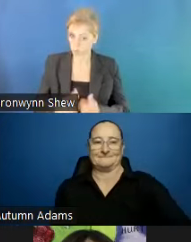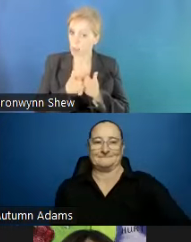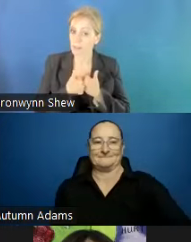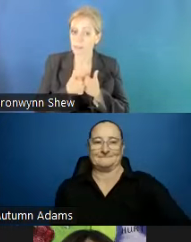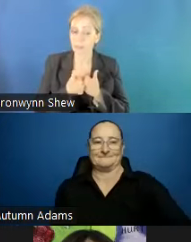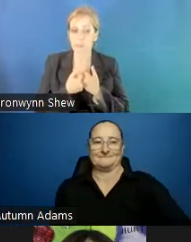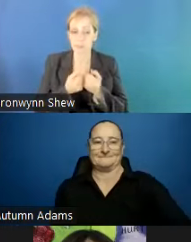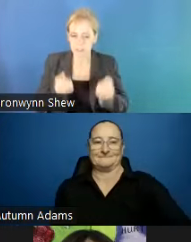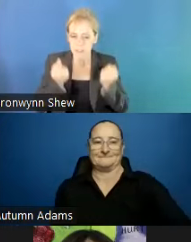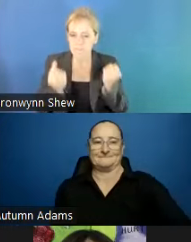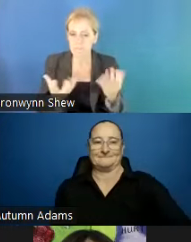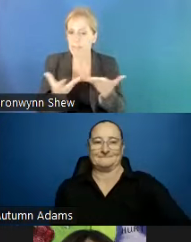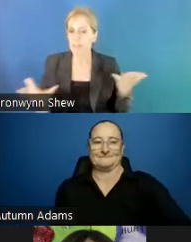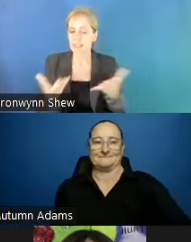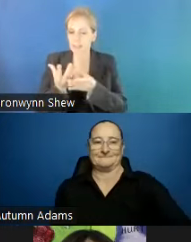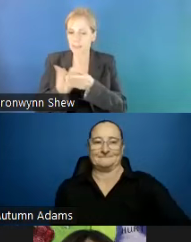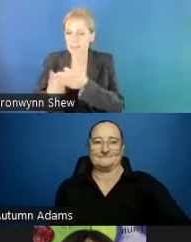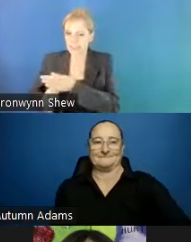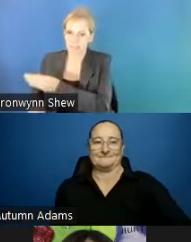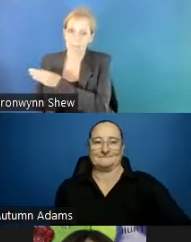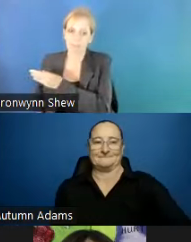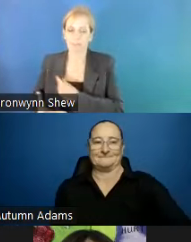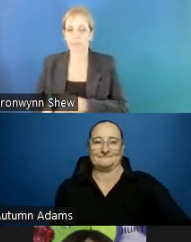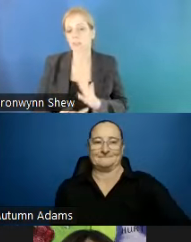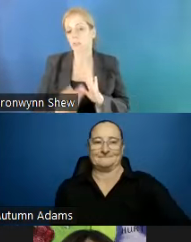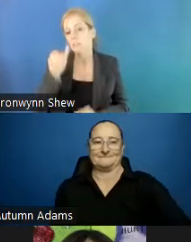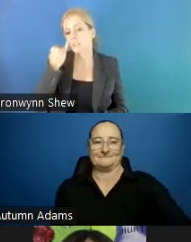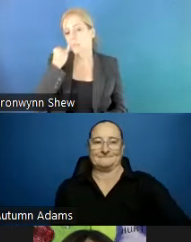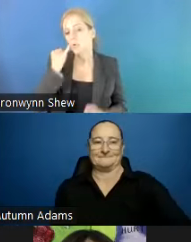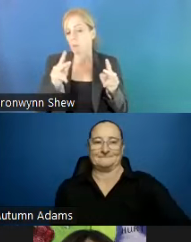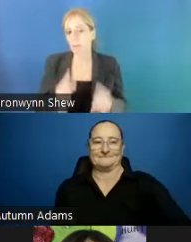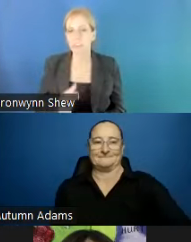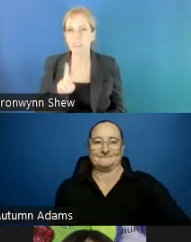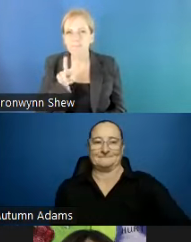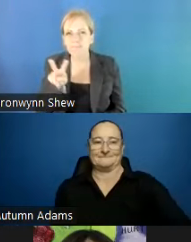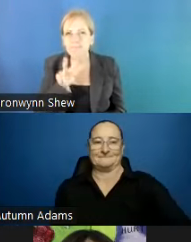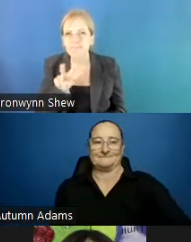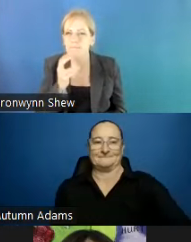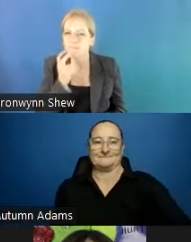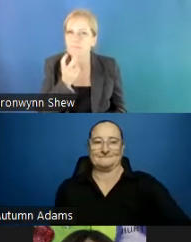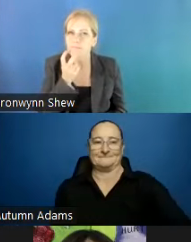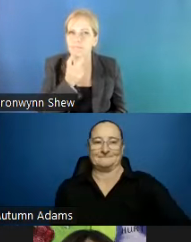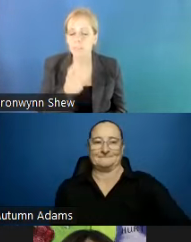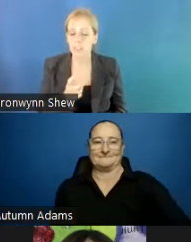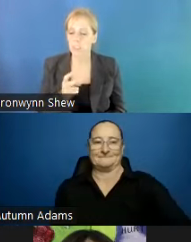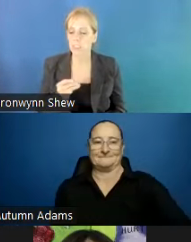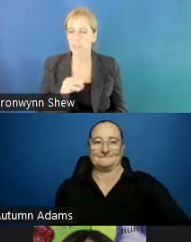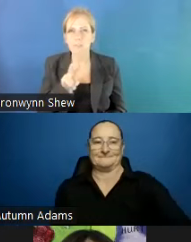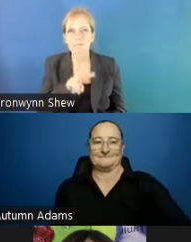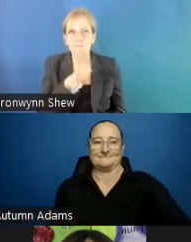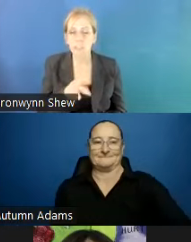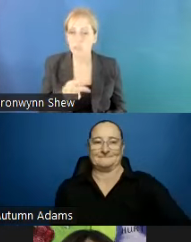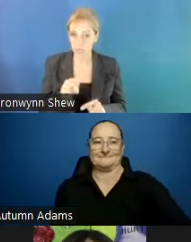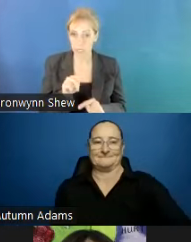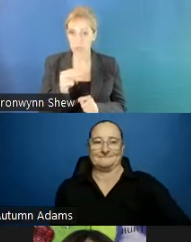things that are missing. Same for a person who is lip reading. And if they're sitting there trying to read your lips and trying to